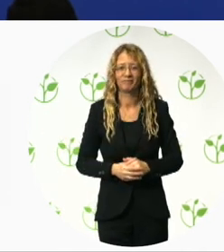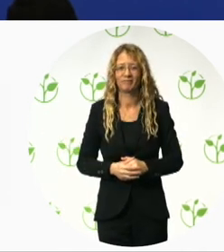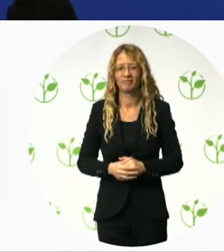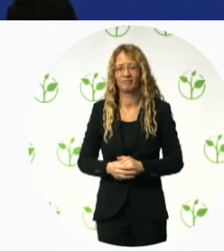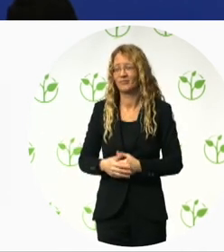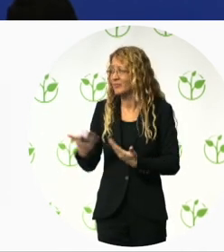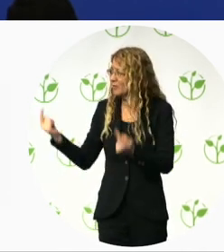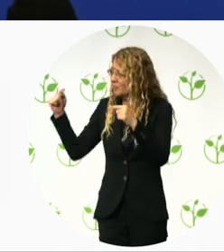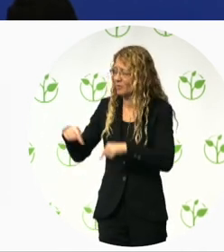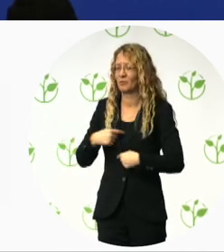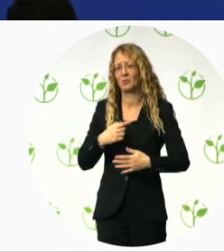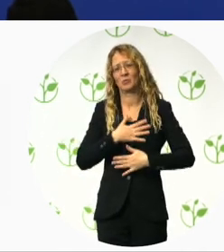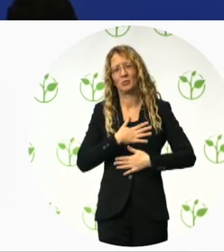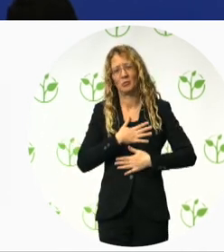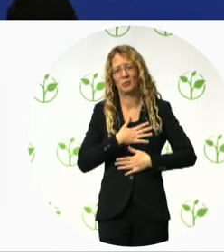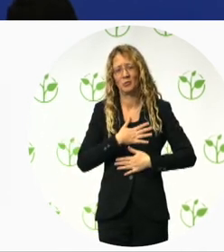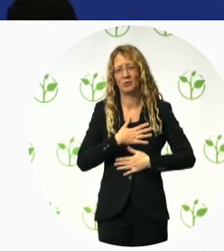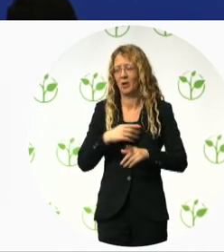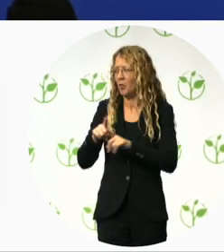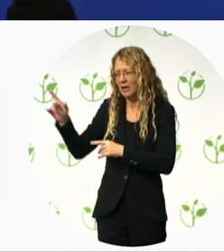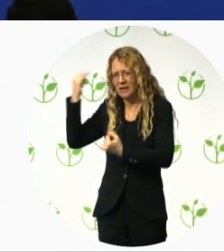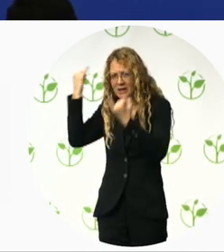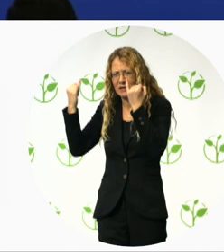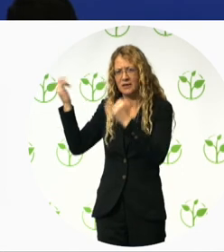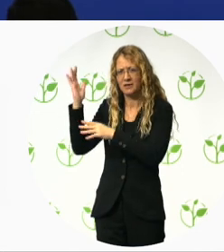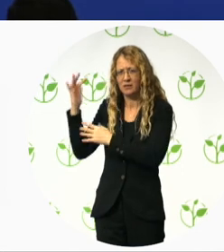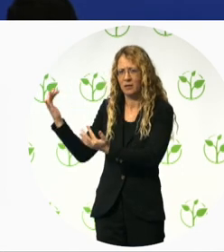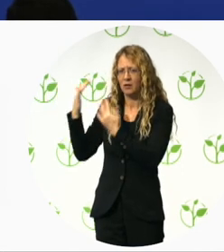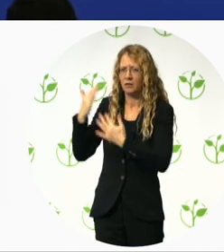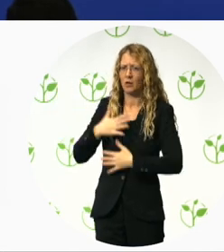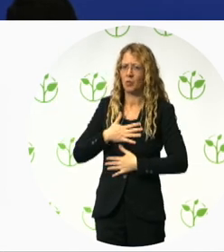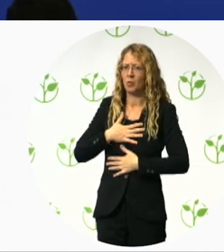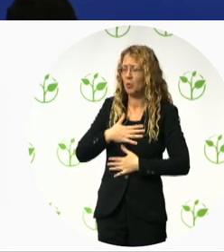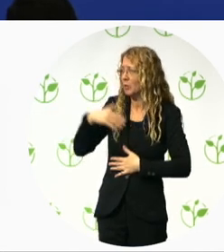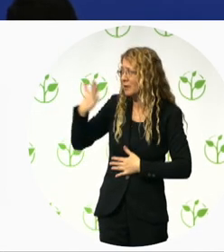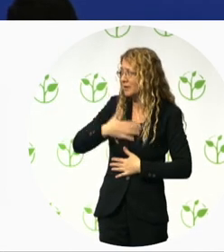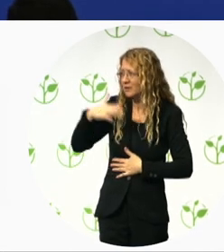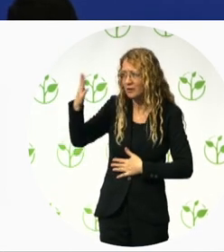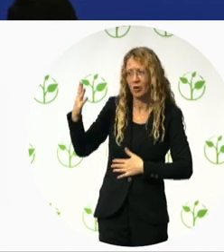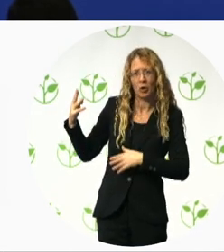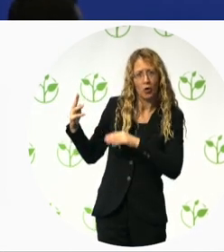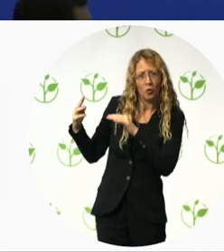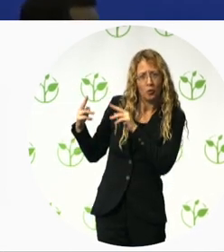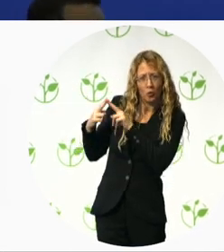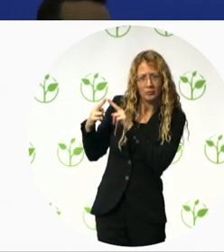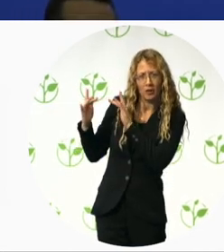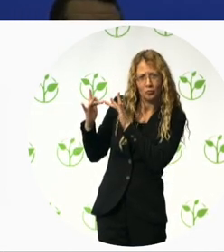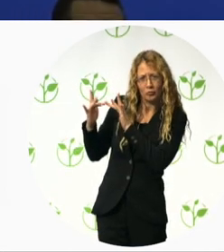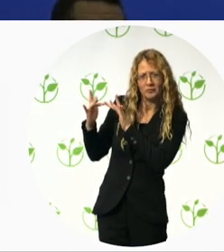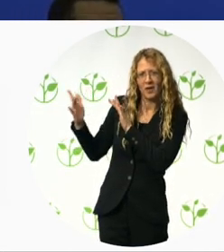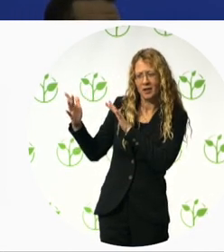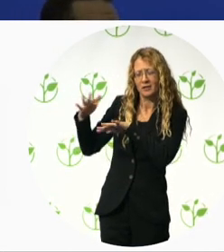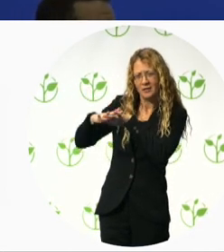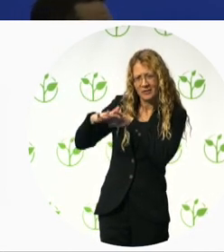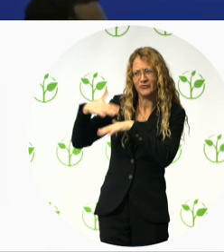please do get in touch with them. There are plenty more opportunities for all of us if we share, if we network. And that's the whole point of being here.